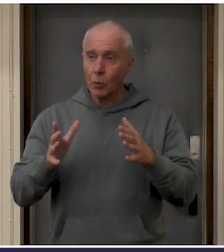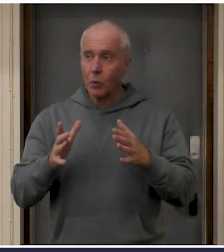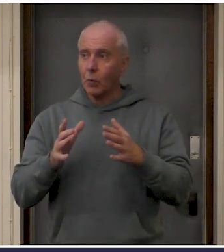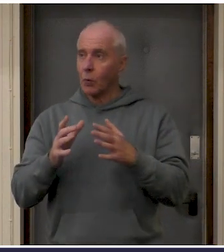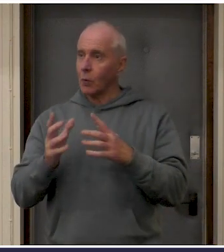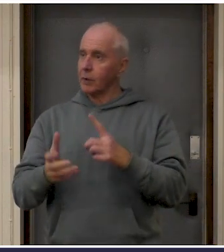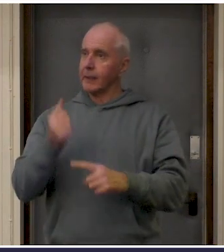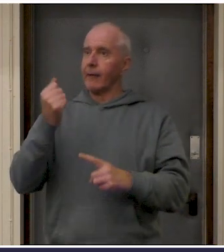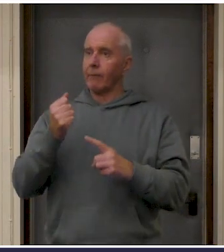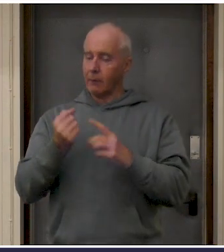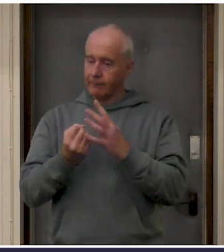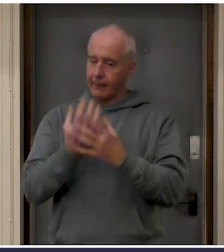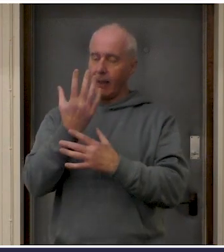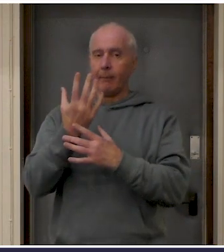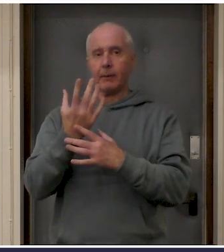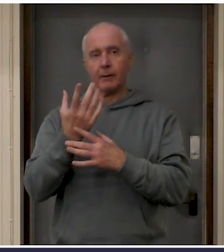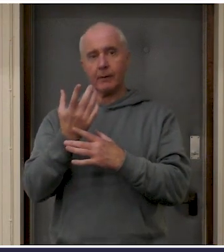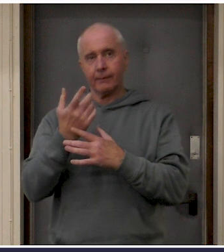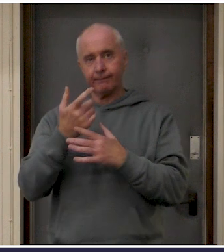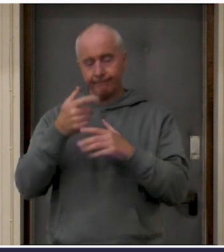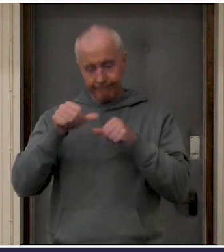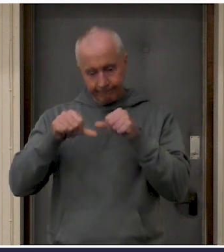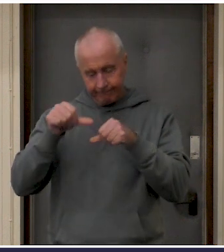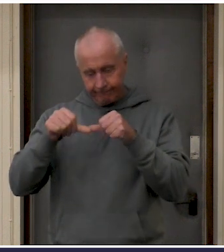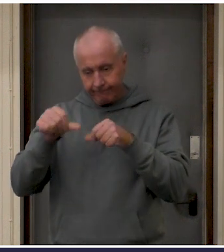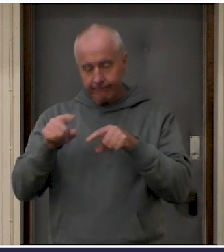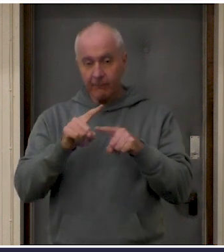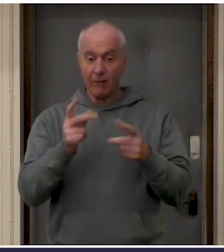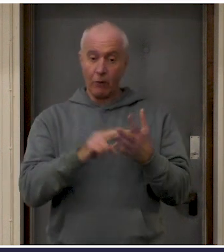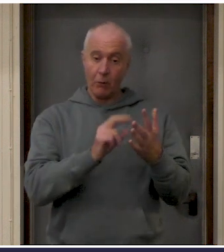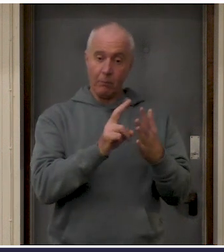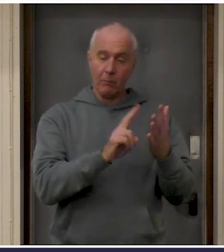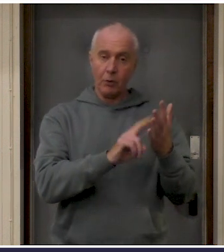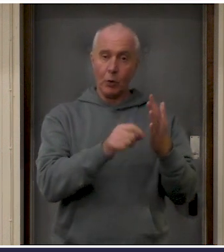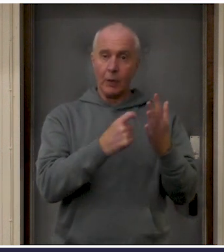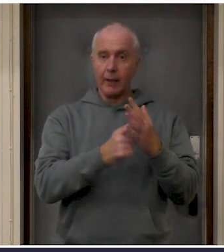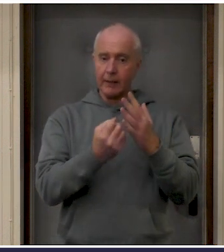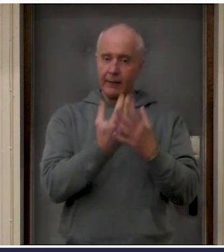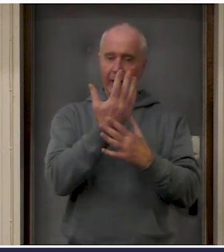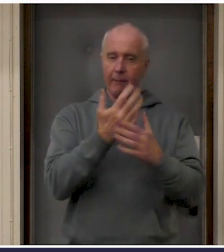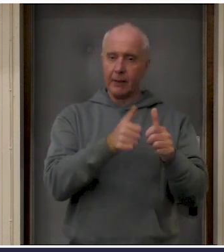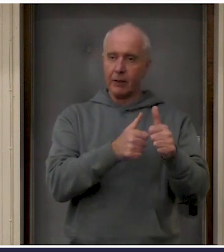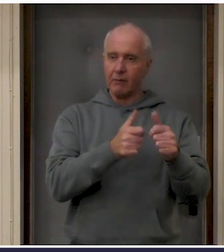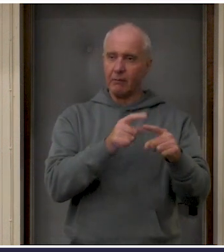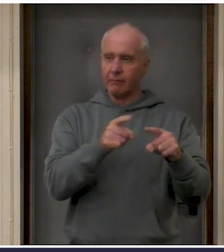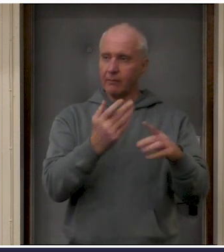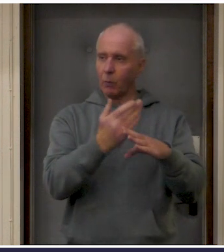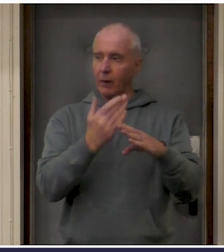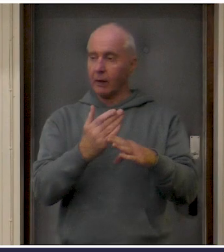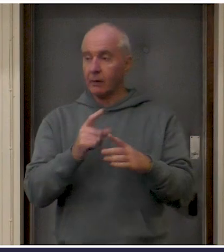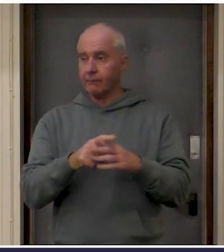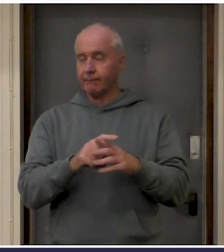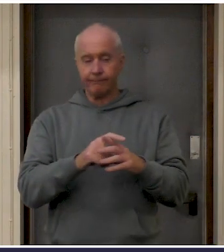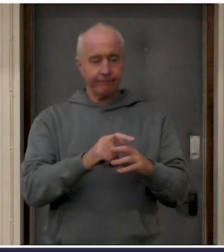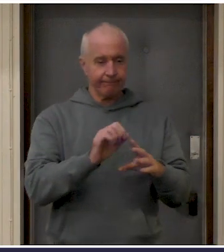essentially bred the modern day nuclear industry. So most of the sort of plants we see around the world, in some way or other, are evolutions